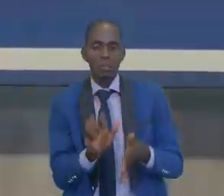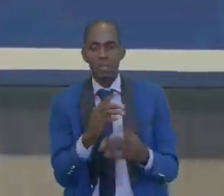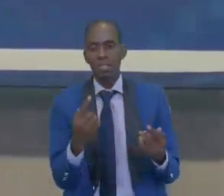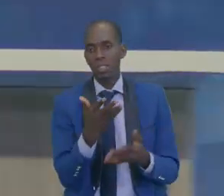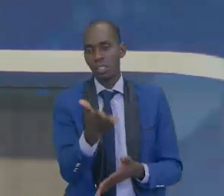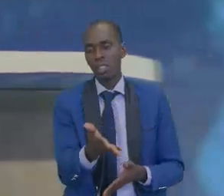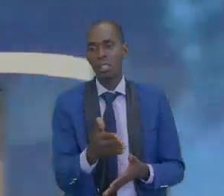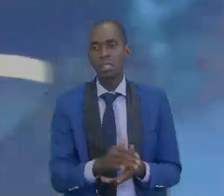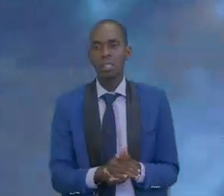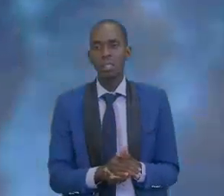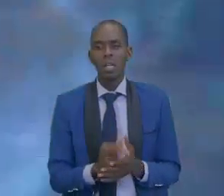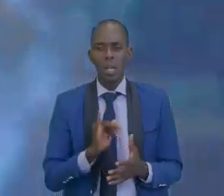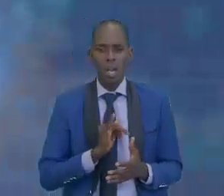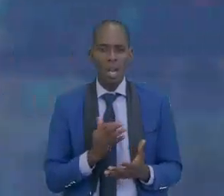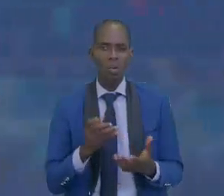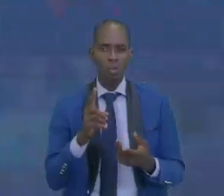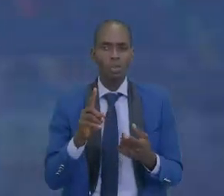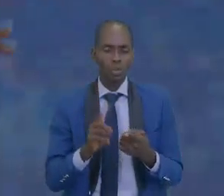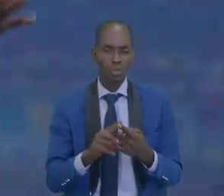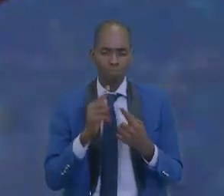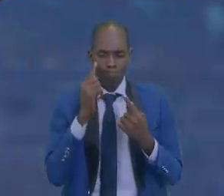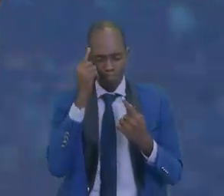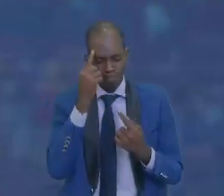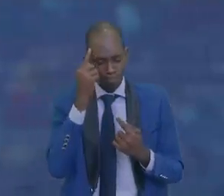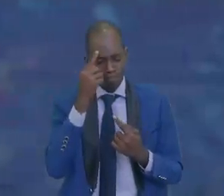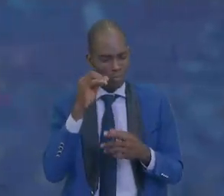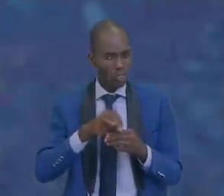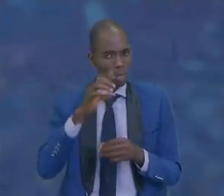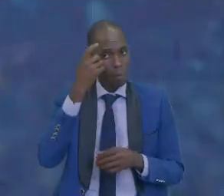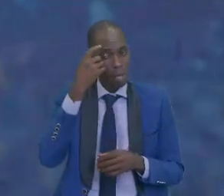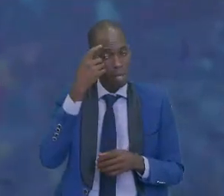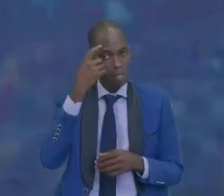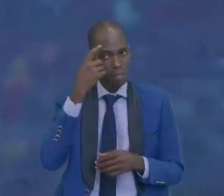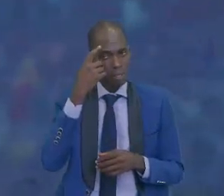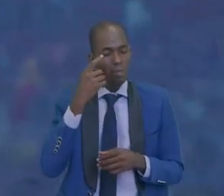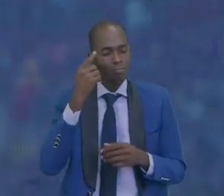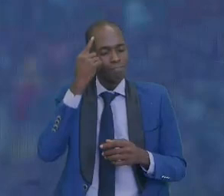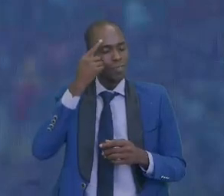I want you to go back in your mind to your house.